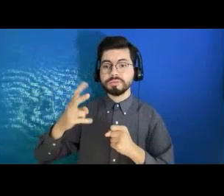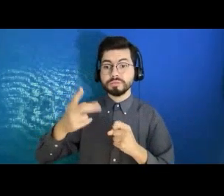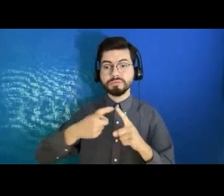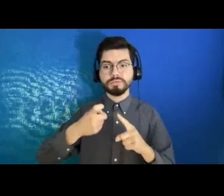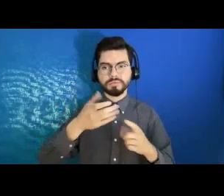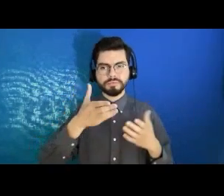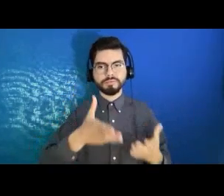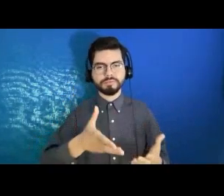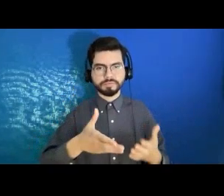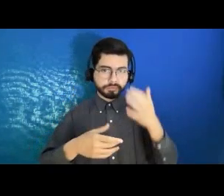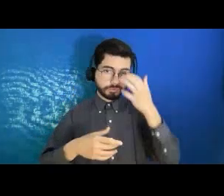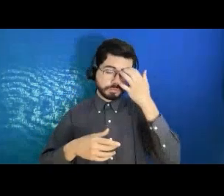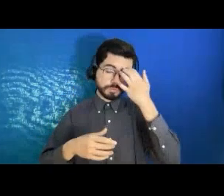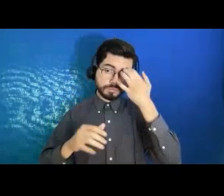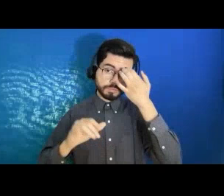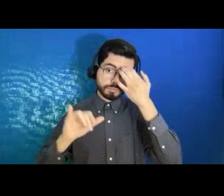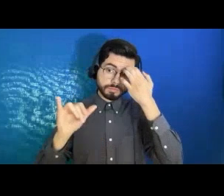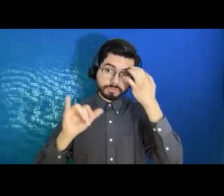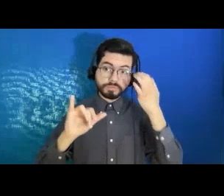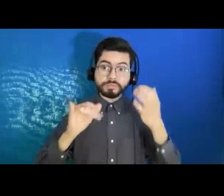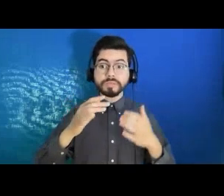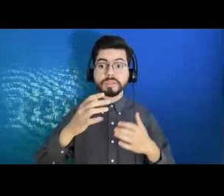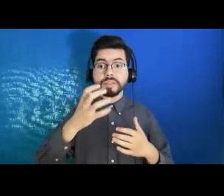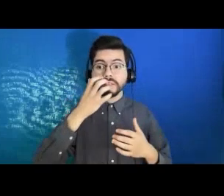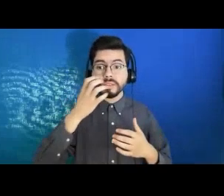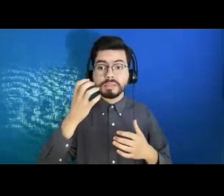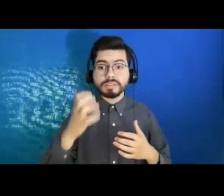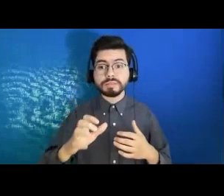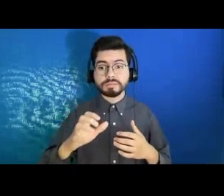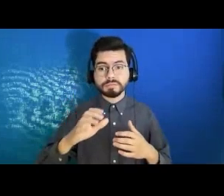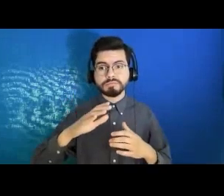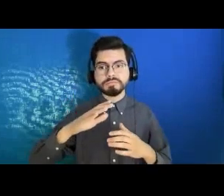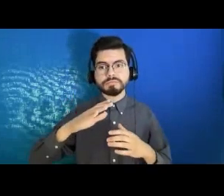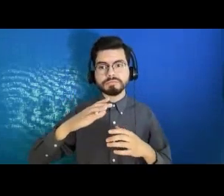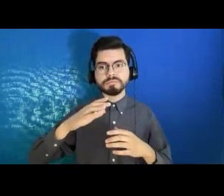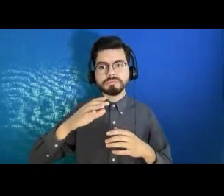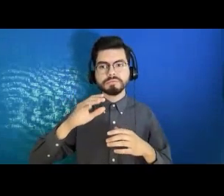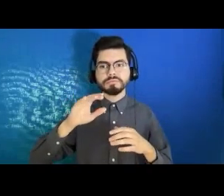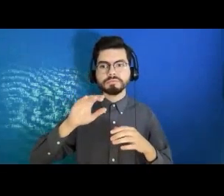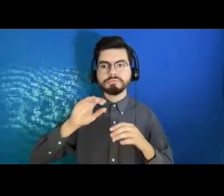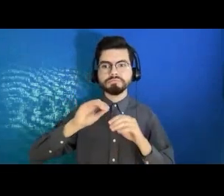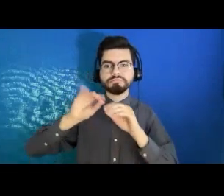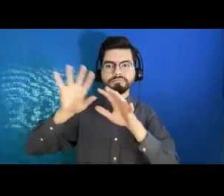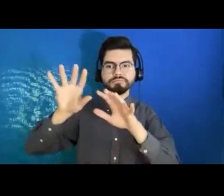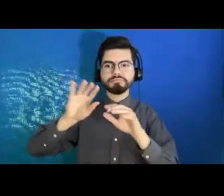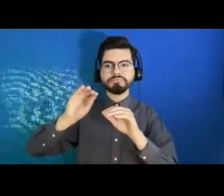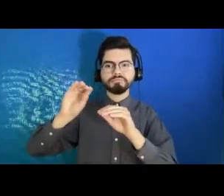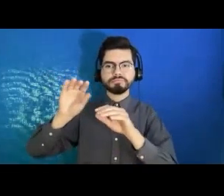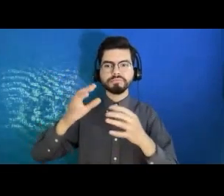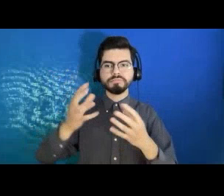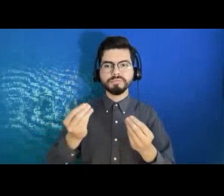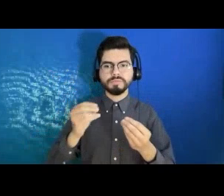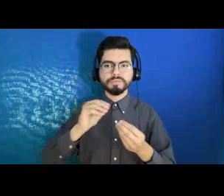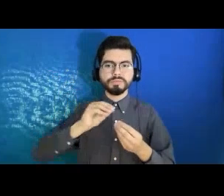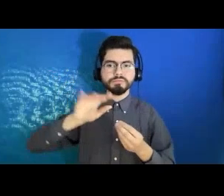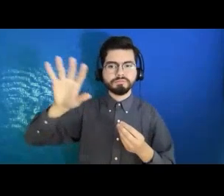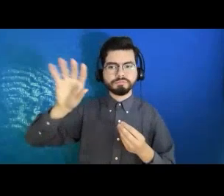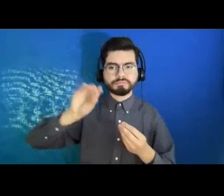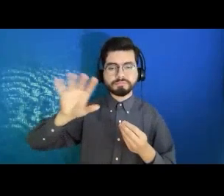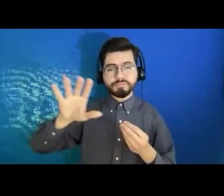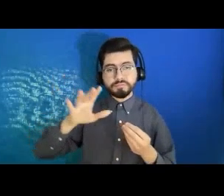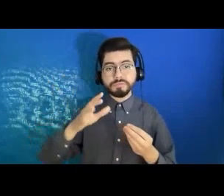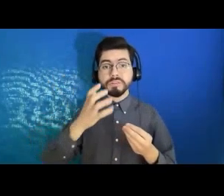Okay, we also monitor for thermal emissions. So you can do that two ways. This is a satellite image looking at heat on the ground. So